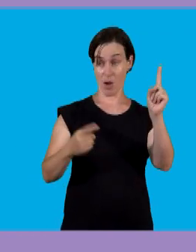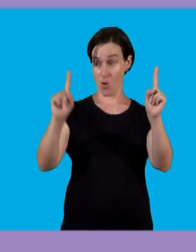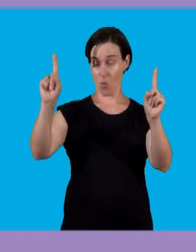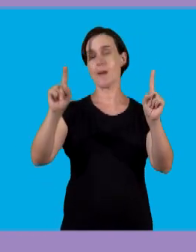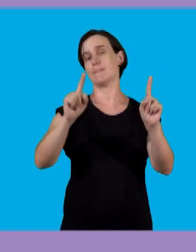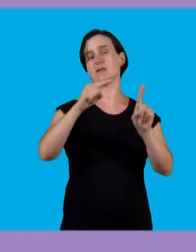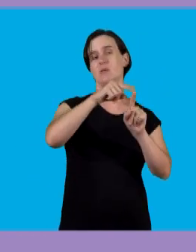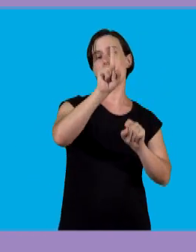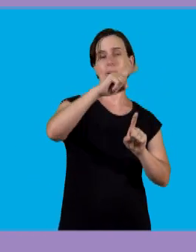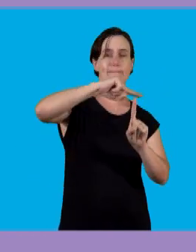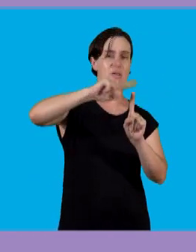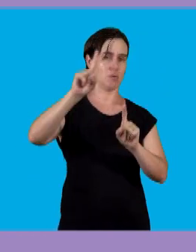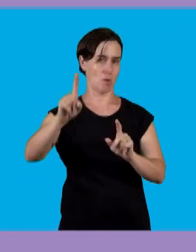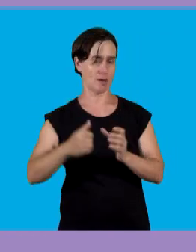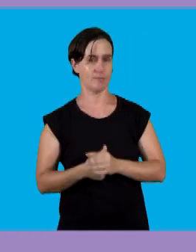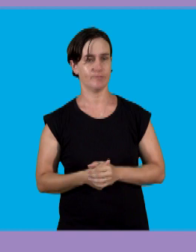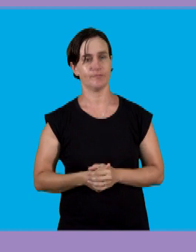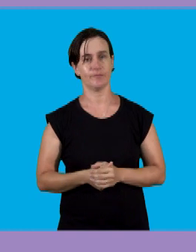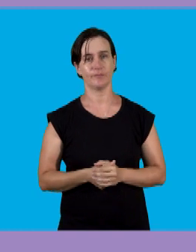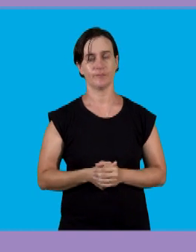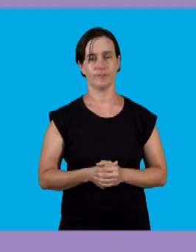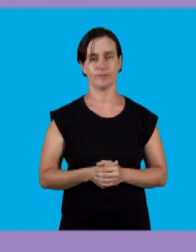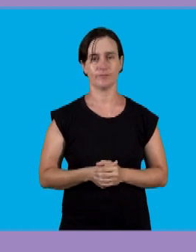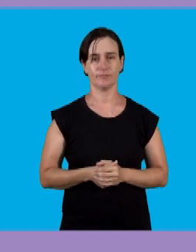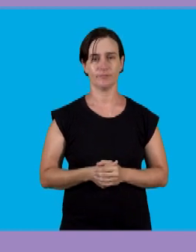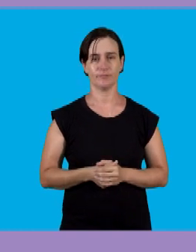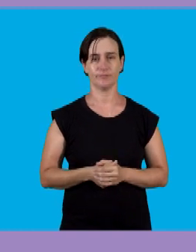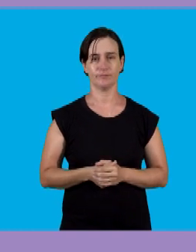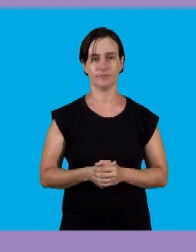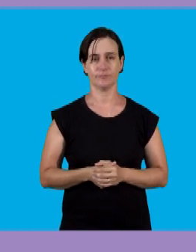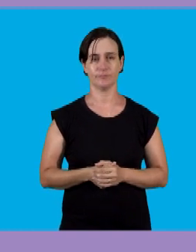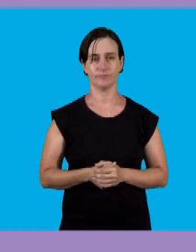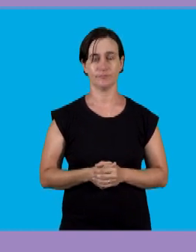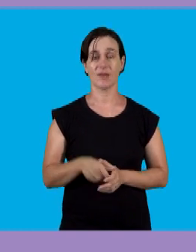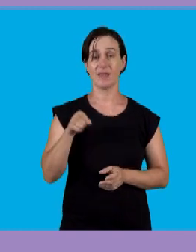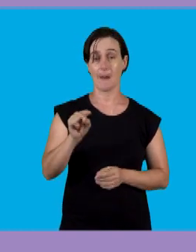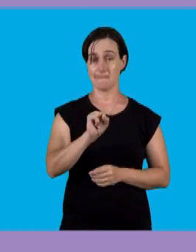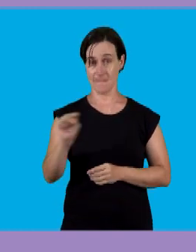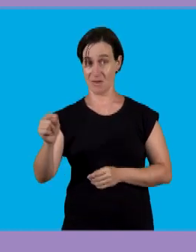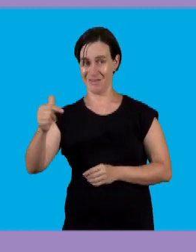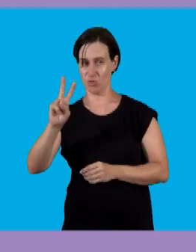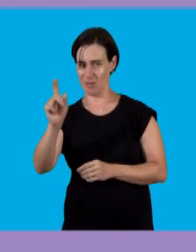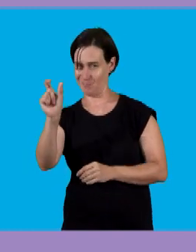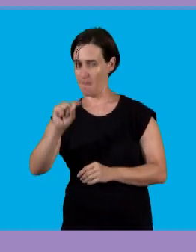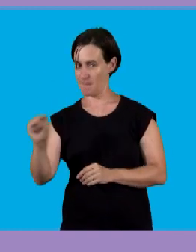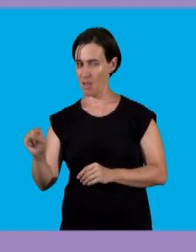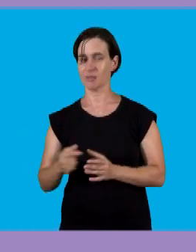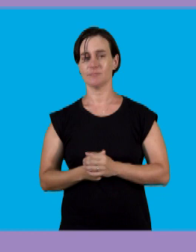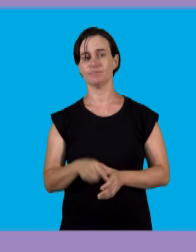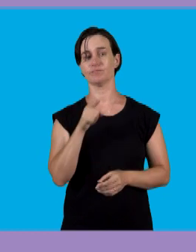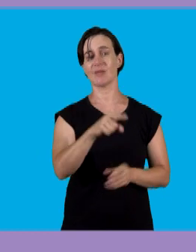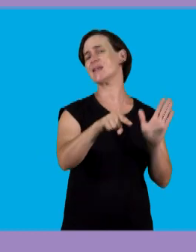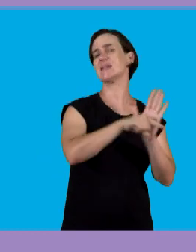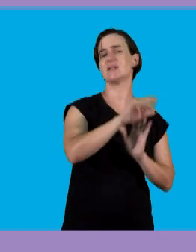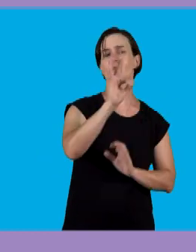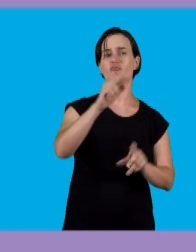1 plus 1 because the exponent there is also a 1. Then we are subtracting here. We are going to now multiply the